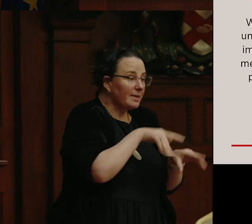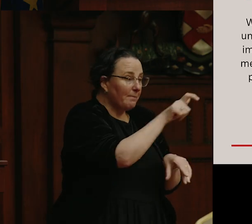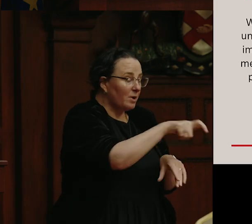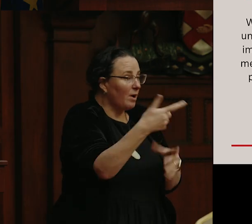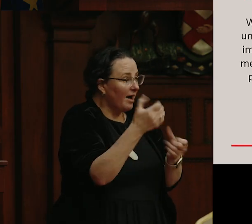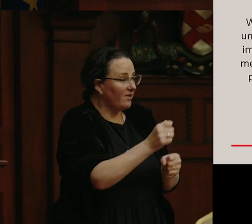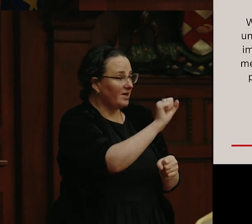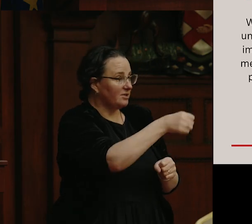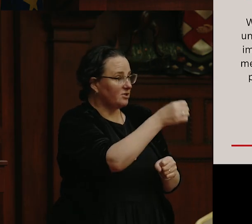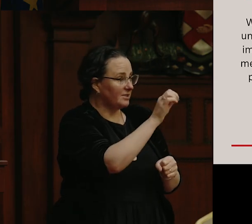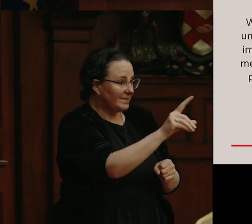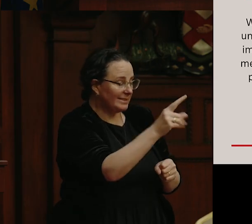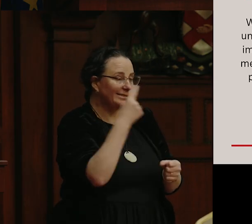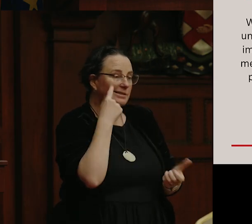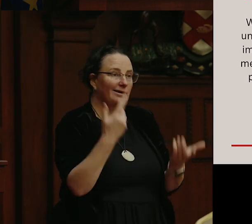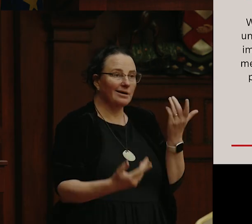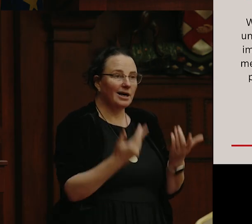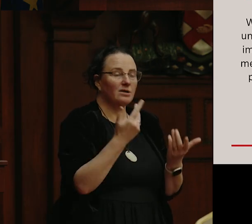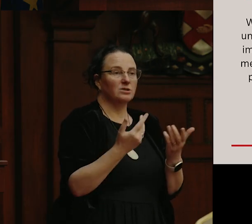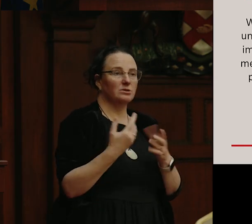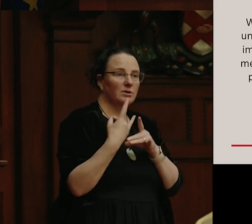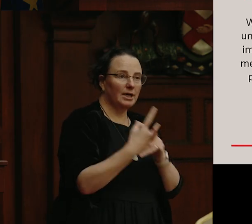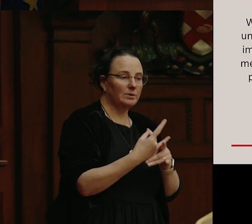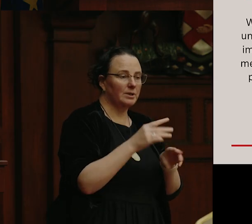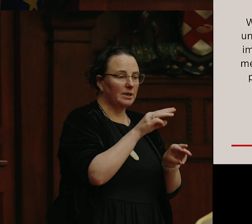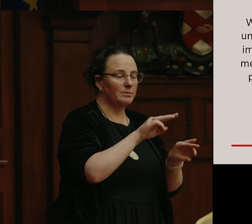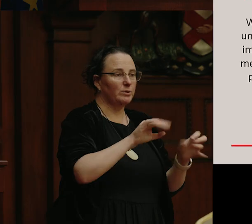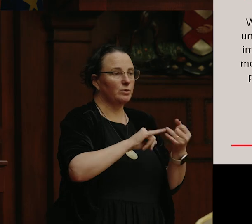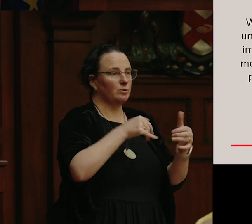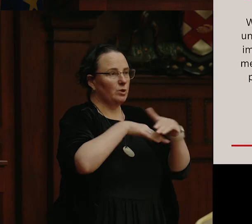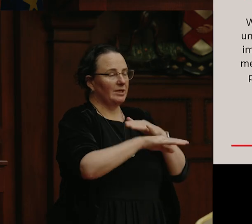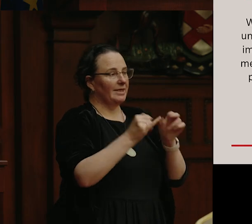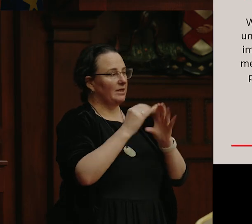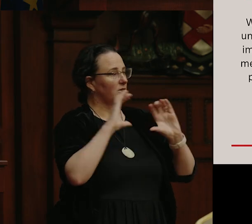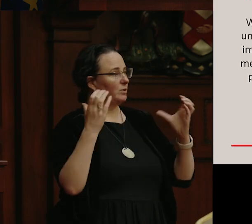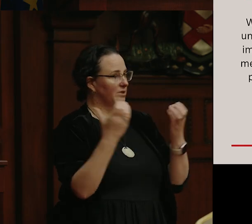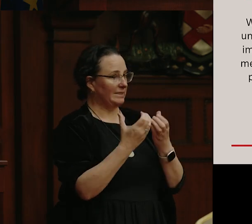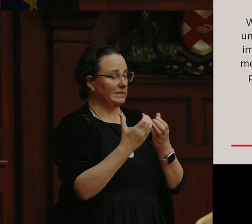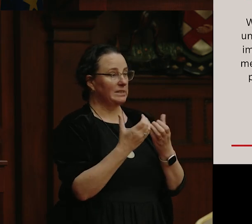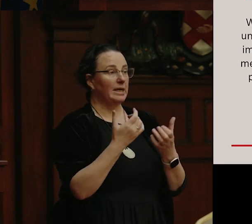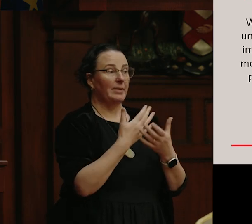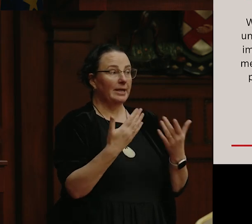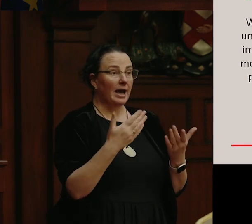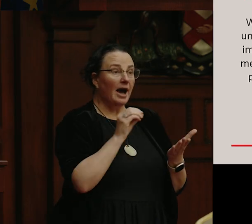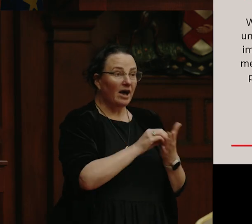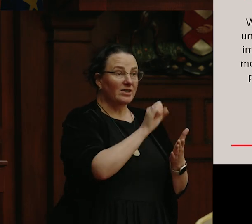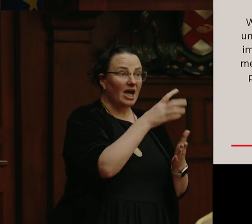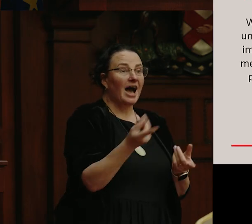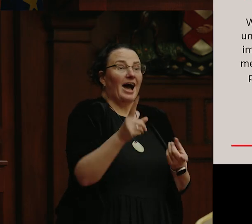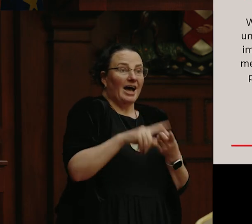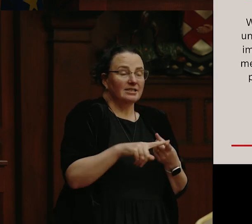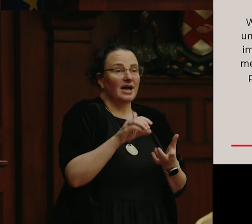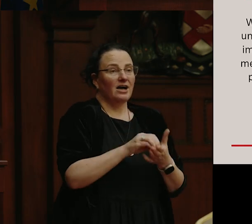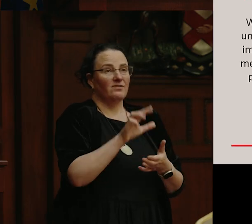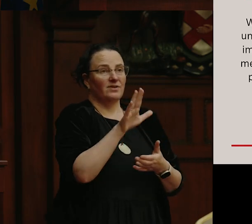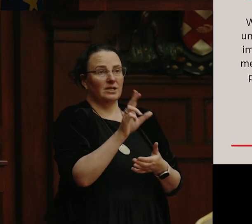help support use, particularly for people you meet in the community. A lot of you won't have Sjögren's only. You might have something else. So you might have lupus